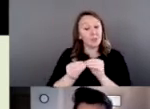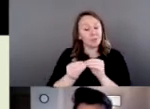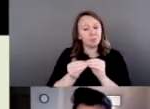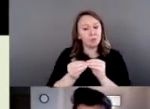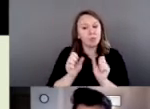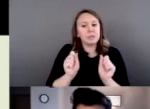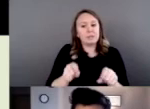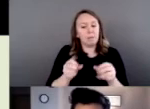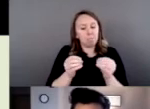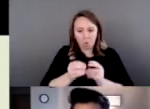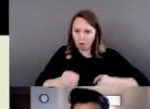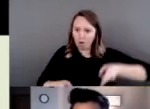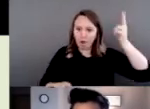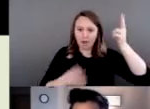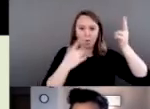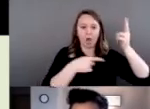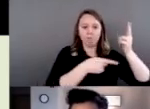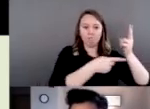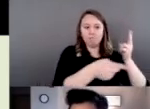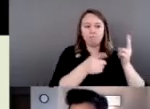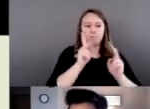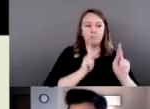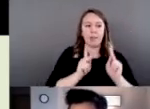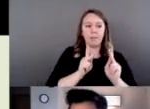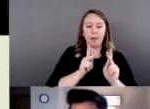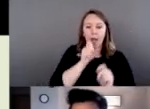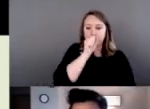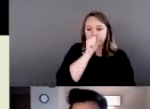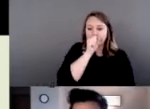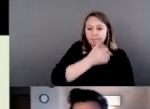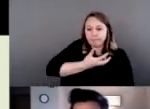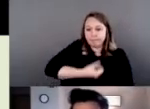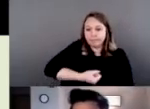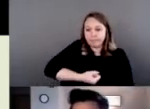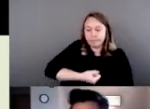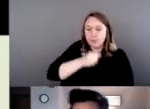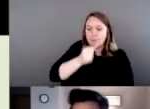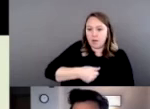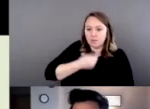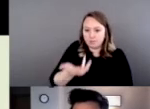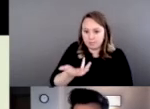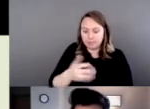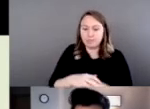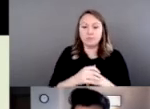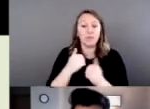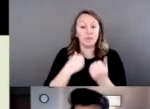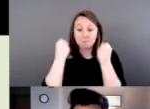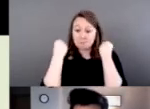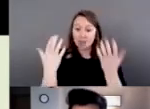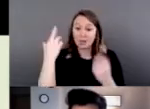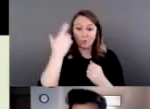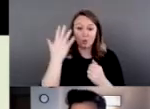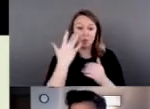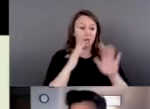know. And, you know, there's a lot of reasons, you know, a child might not disclose being abused.